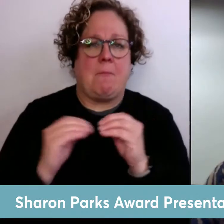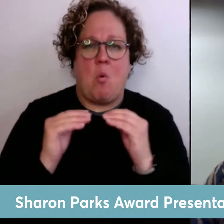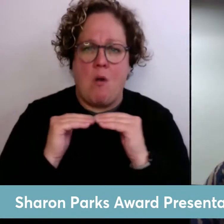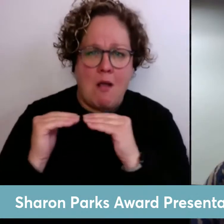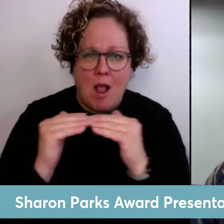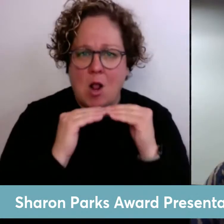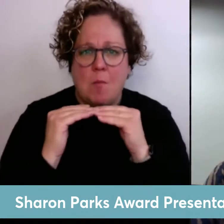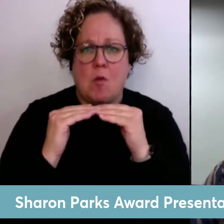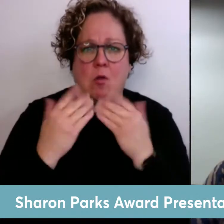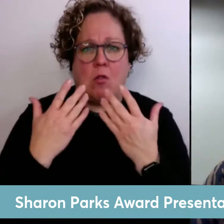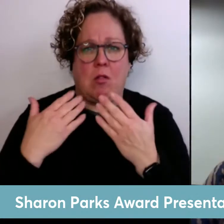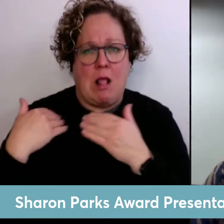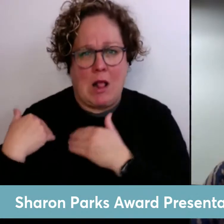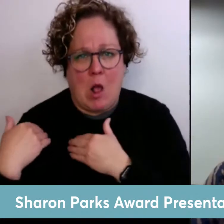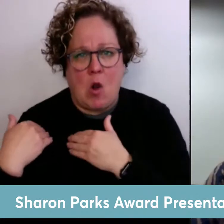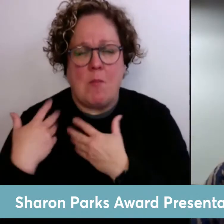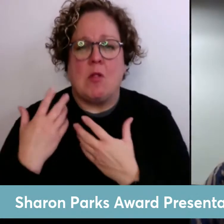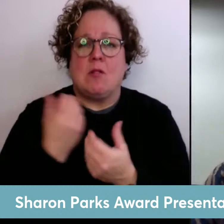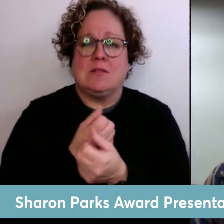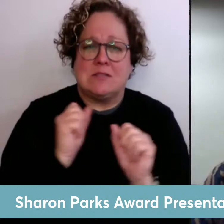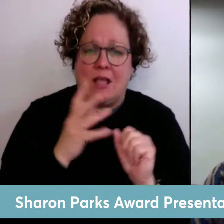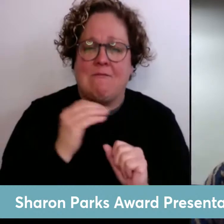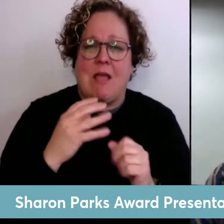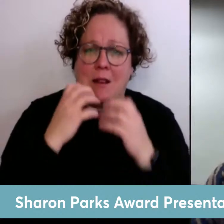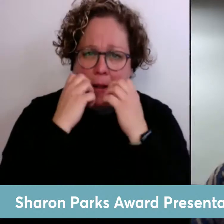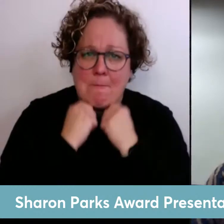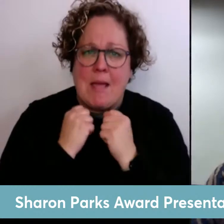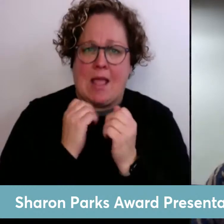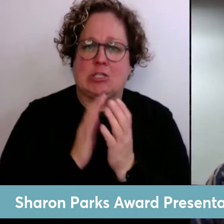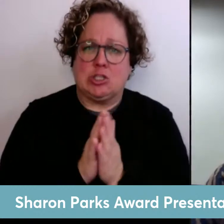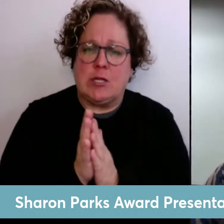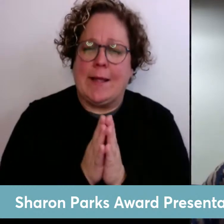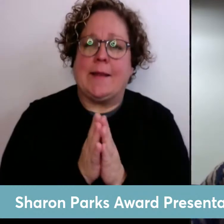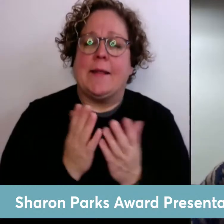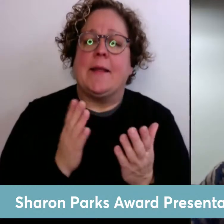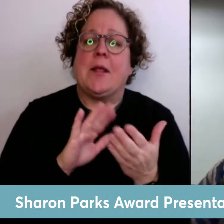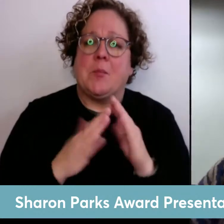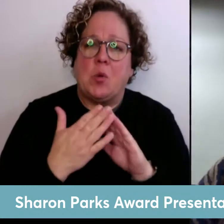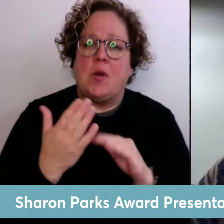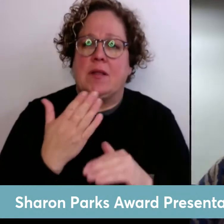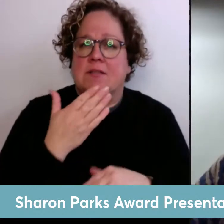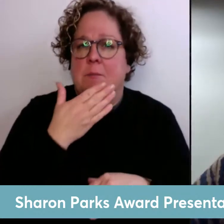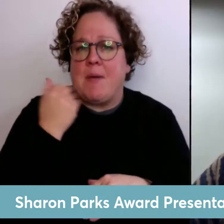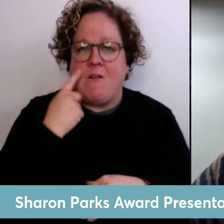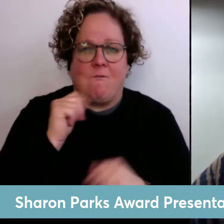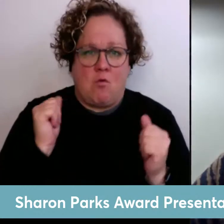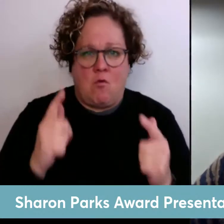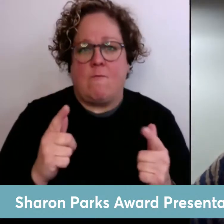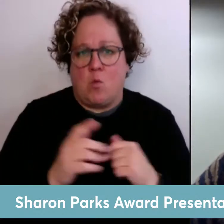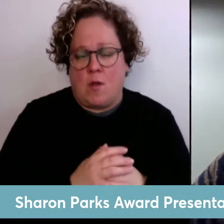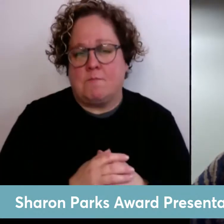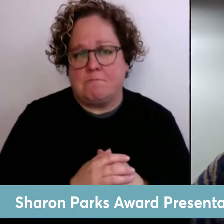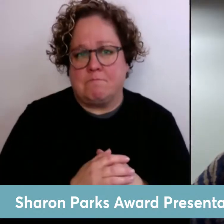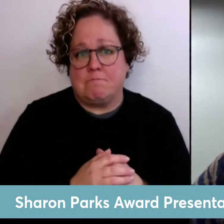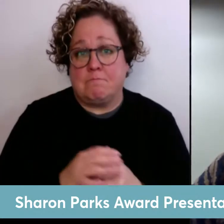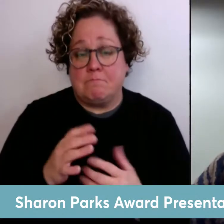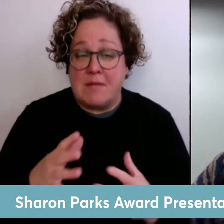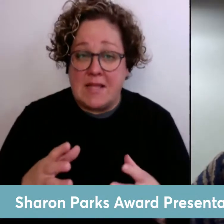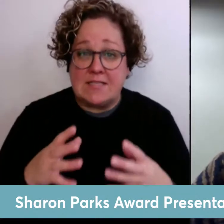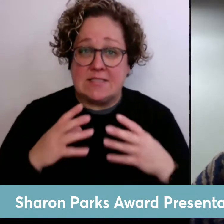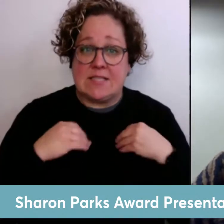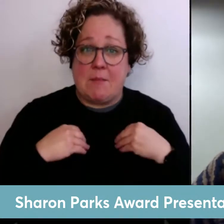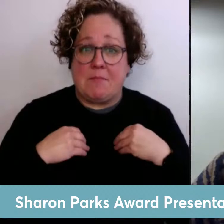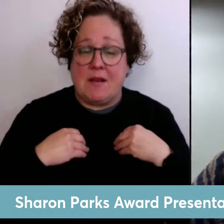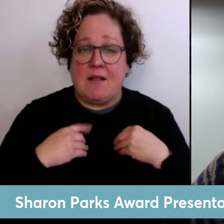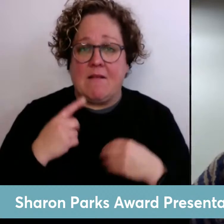accountable, safe, and compassionate communities that are better for everyone. Accepting on